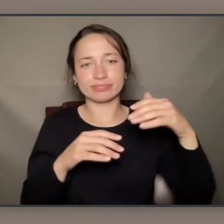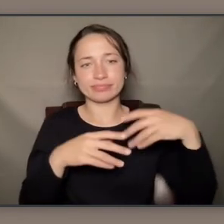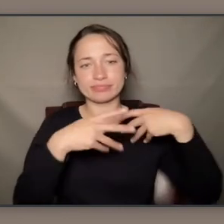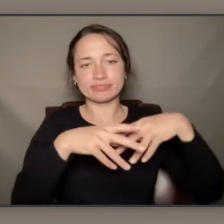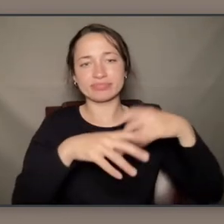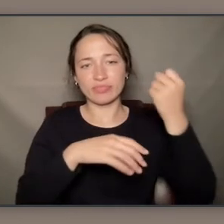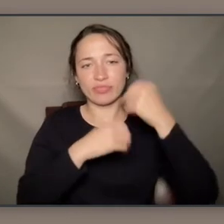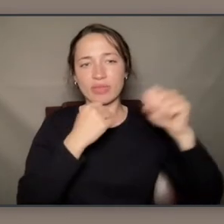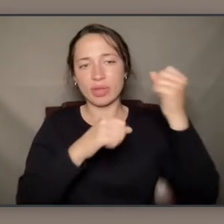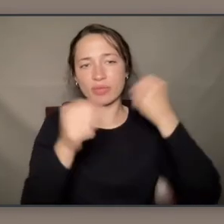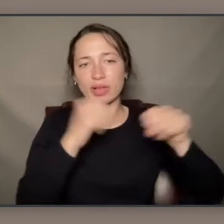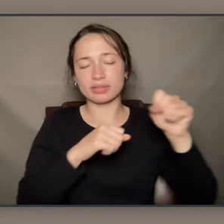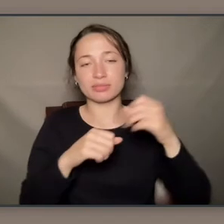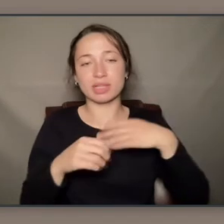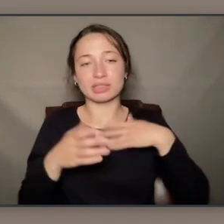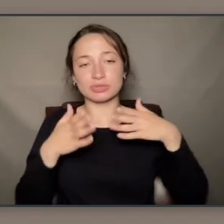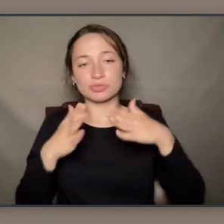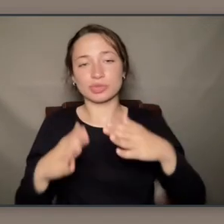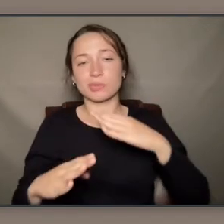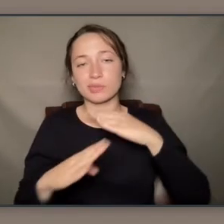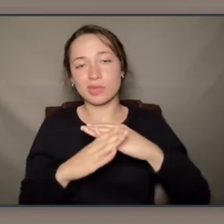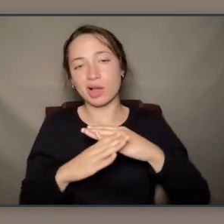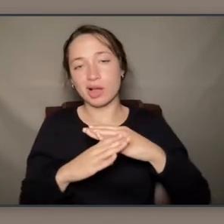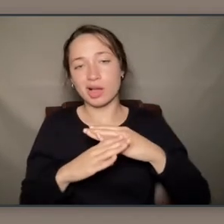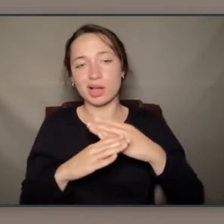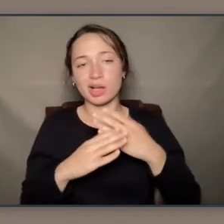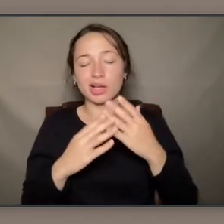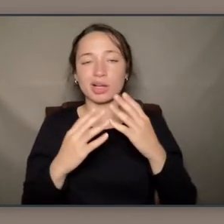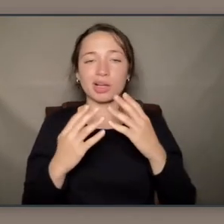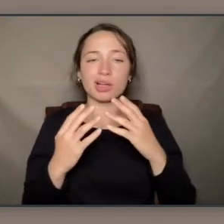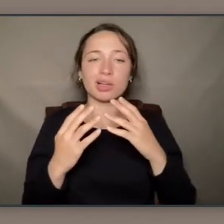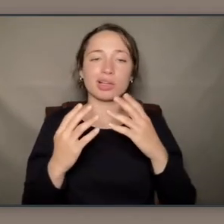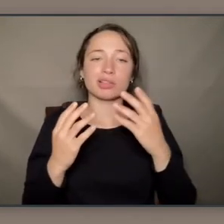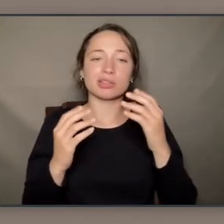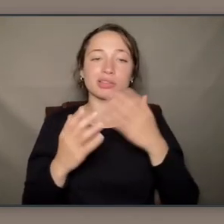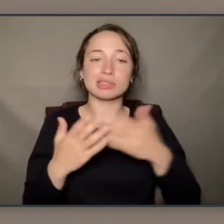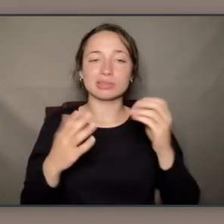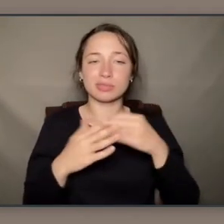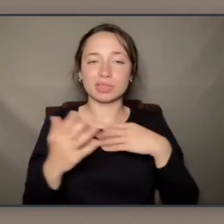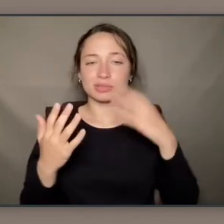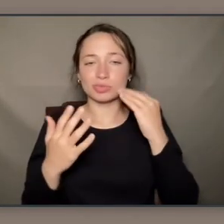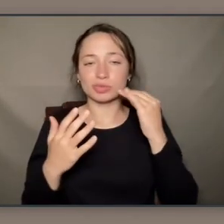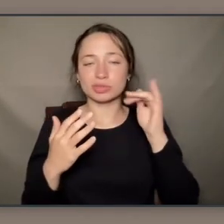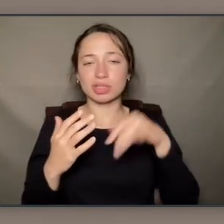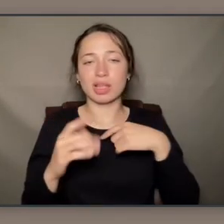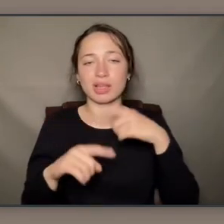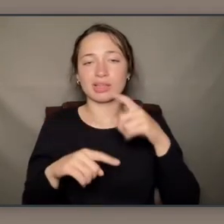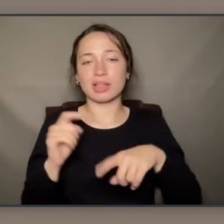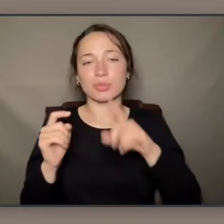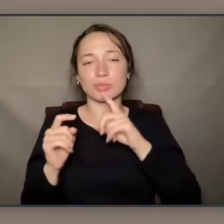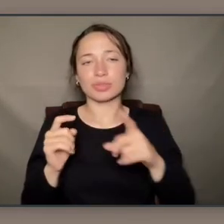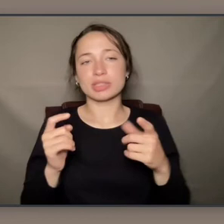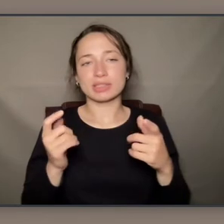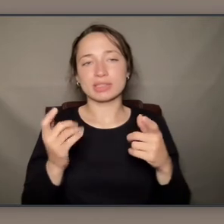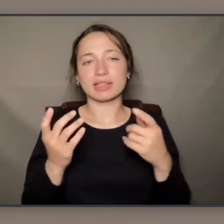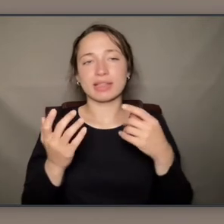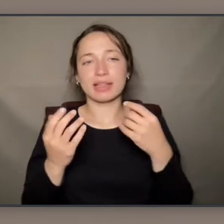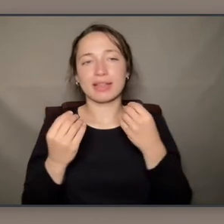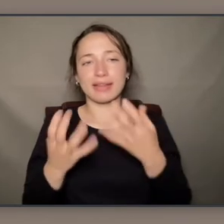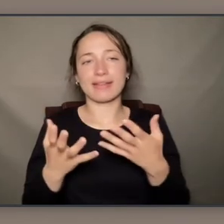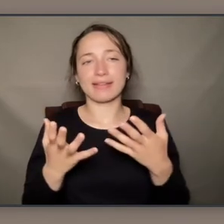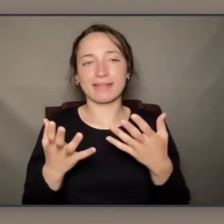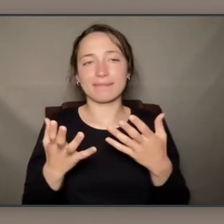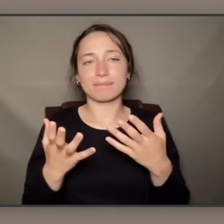race riots, there was straight across my street was blocked off. So there's things in my experience from that